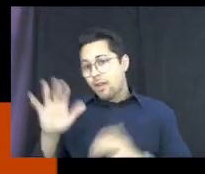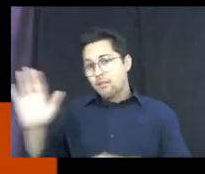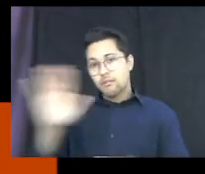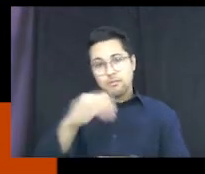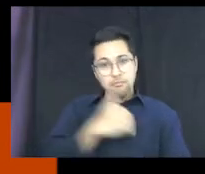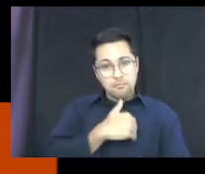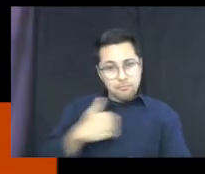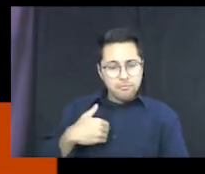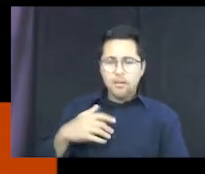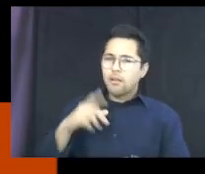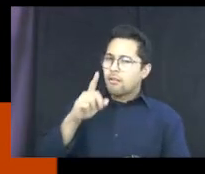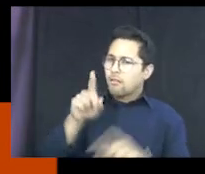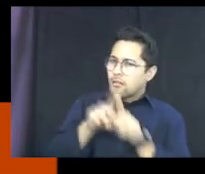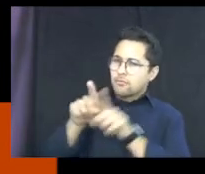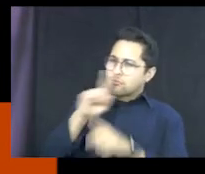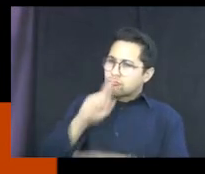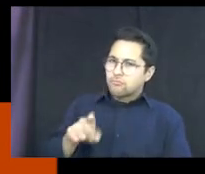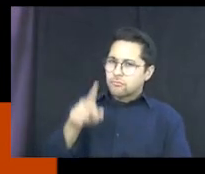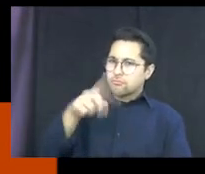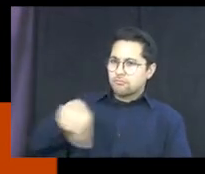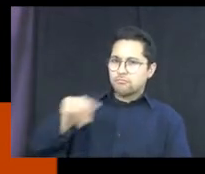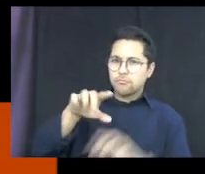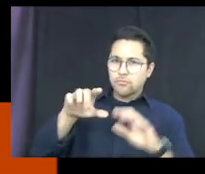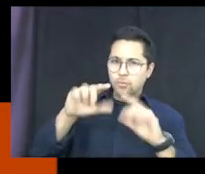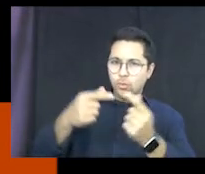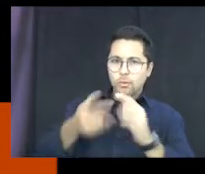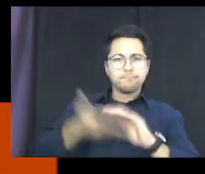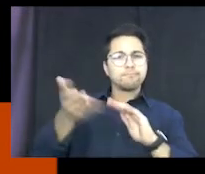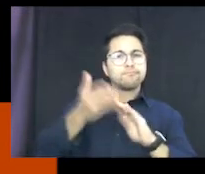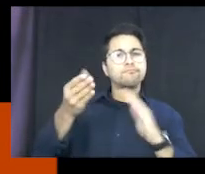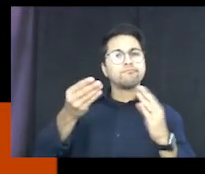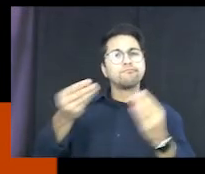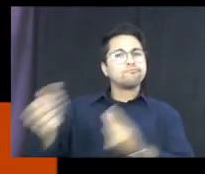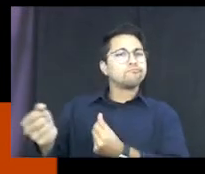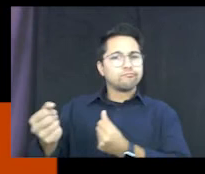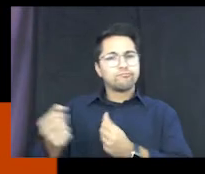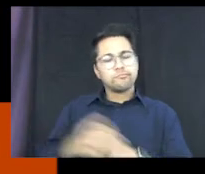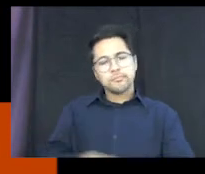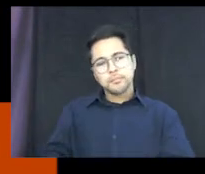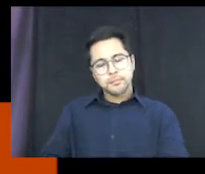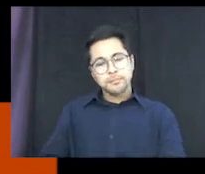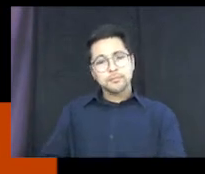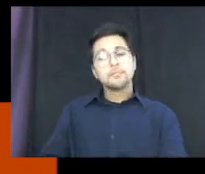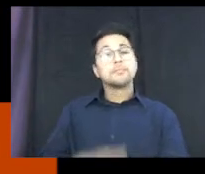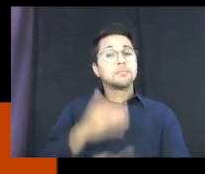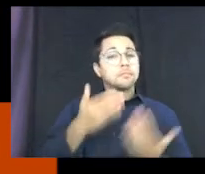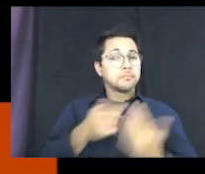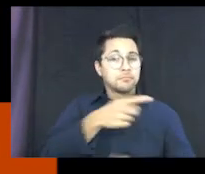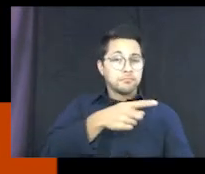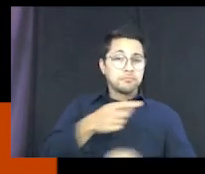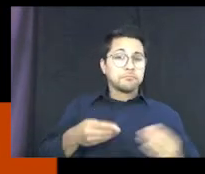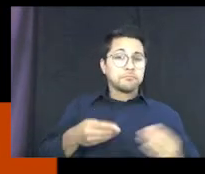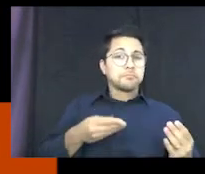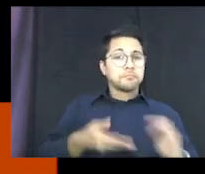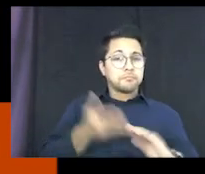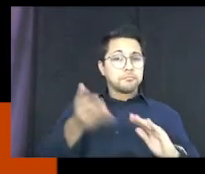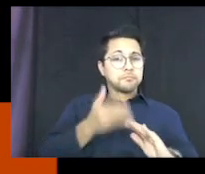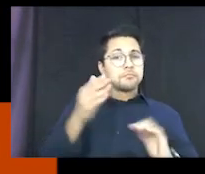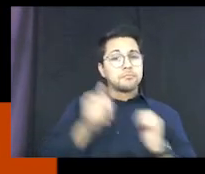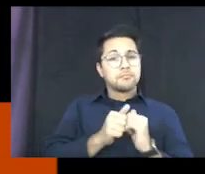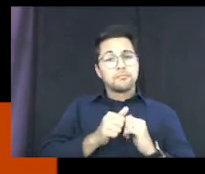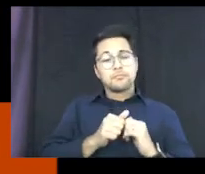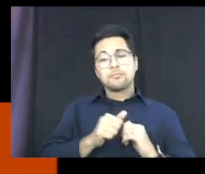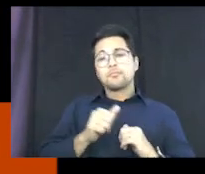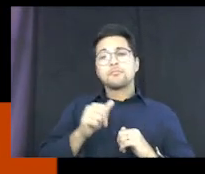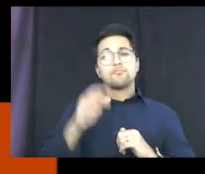and make sure that the group is running smoothly during each meeting. They may be facilitated by a